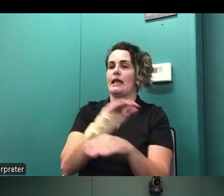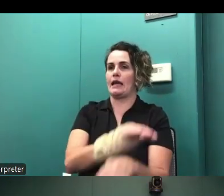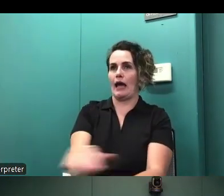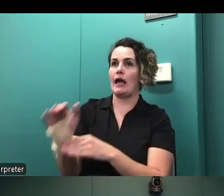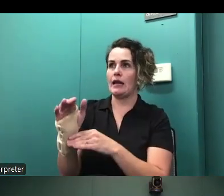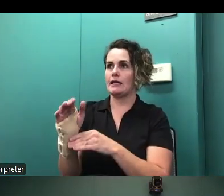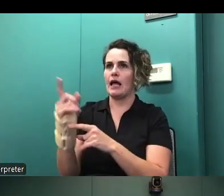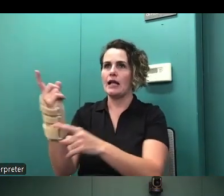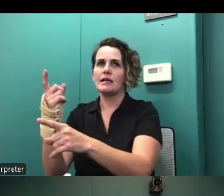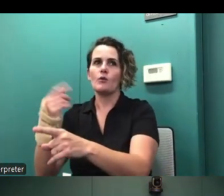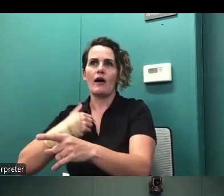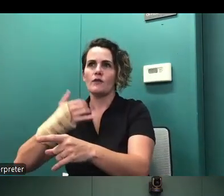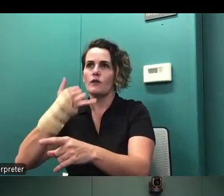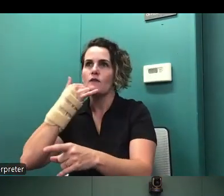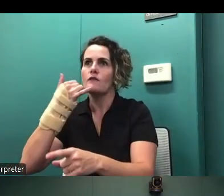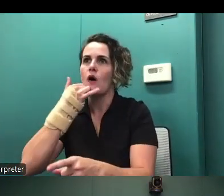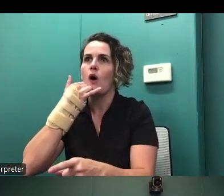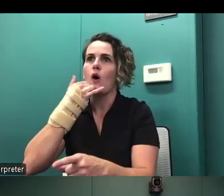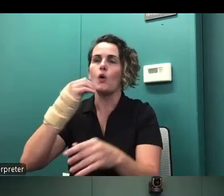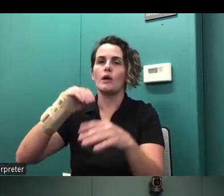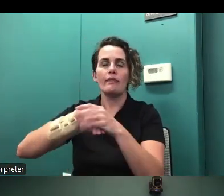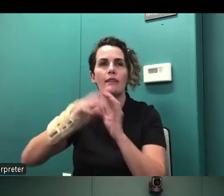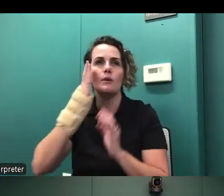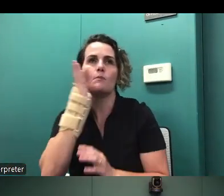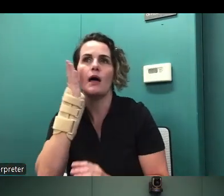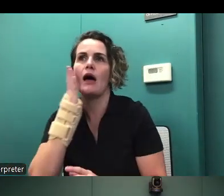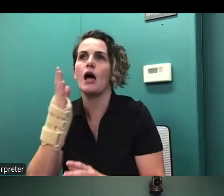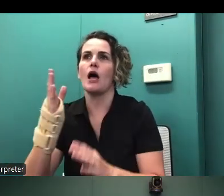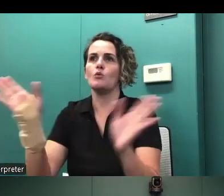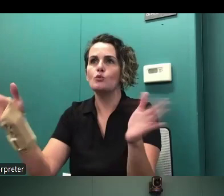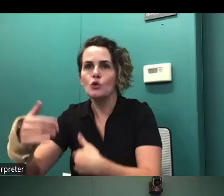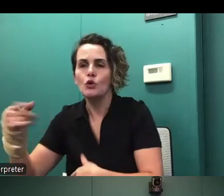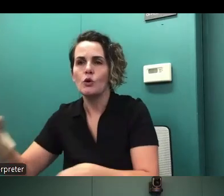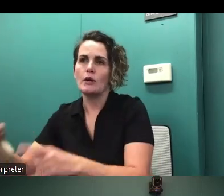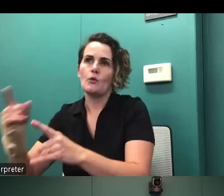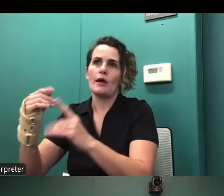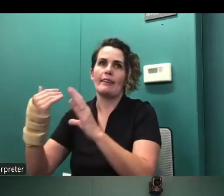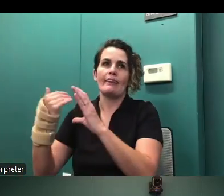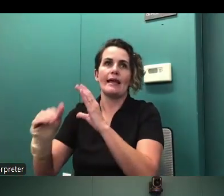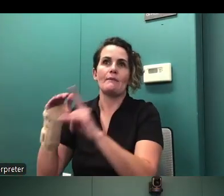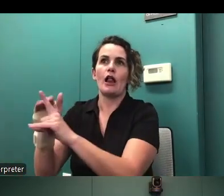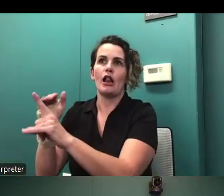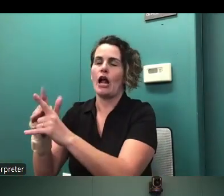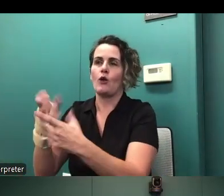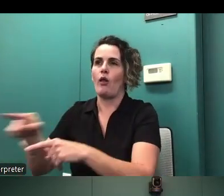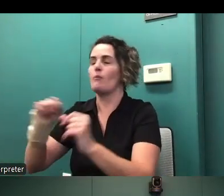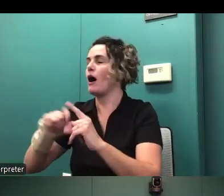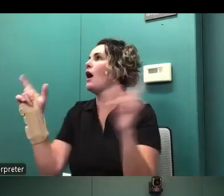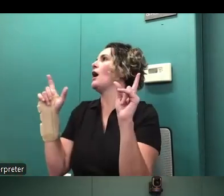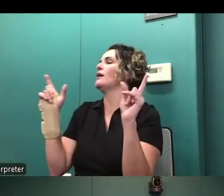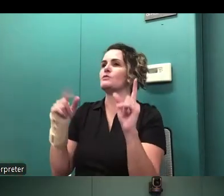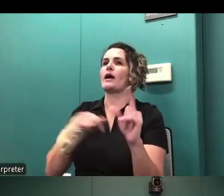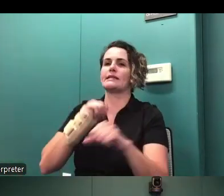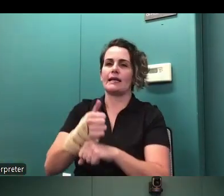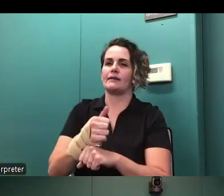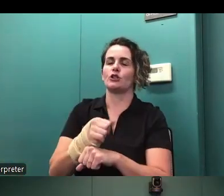I'm afraid will have their phone in their bedroom with their email alerts turned on. And then I can just set it,